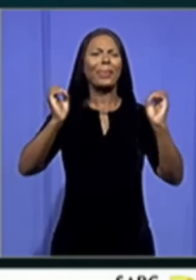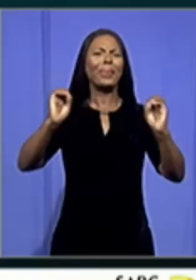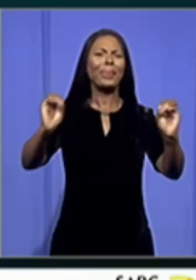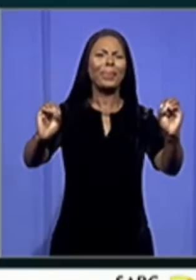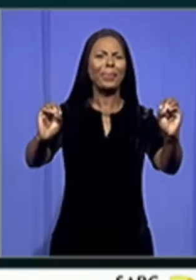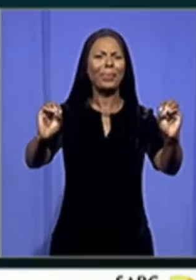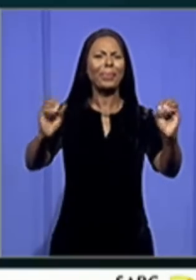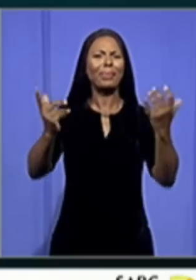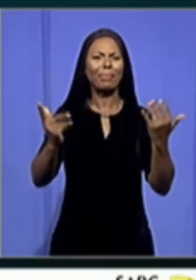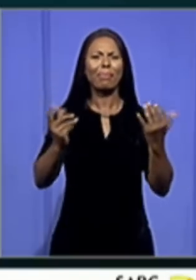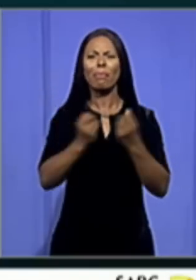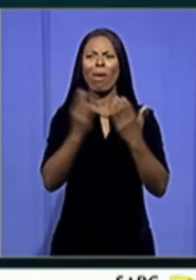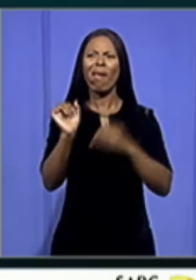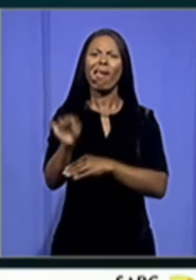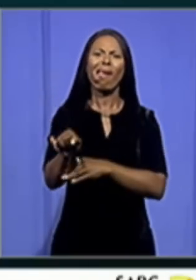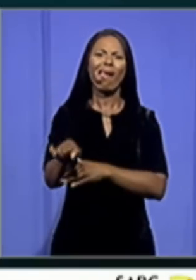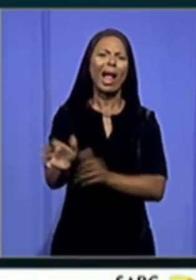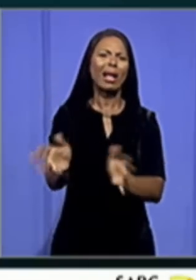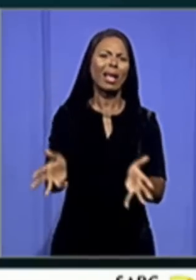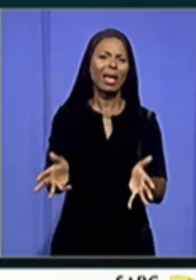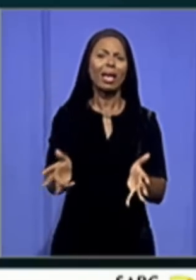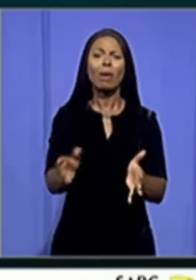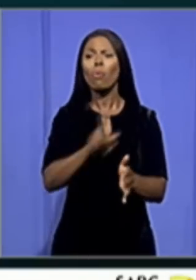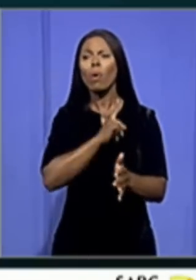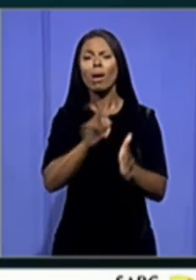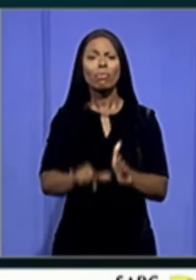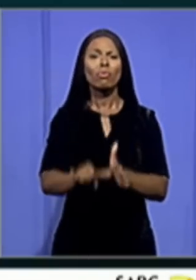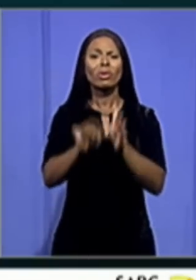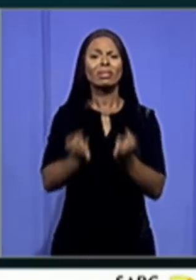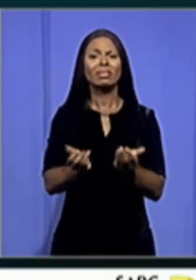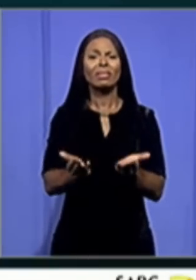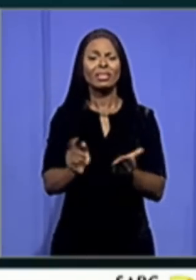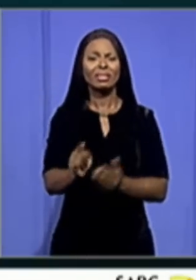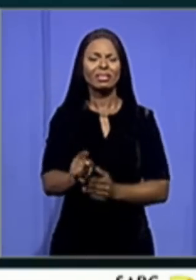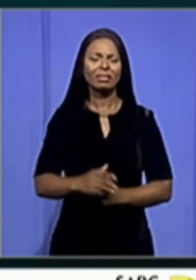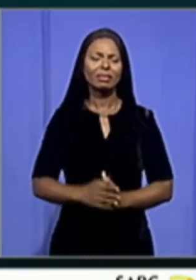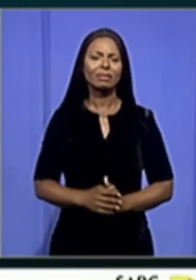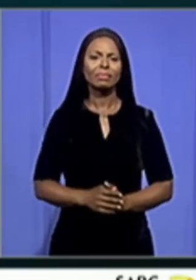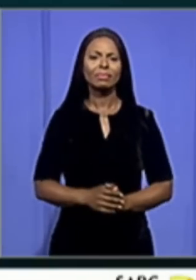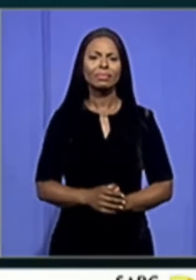mohlagase malebana le ditirelo tše bohlokwa tša setšhaba.